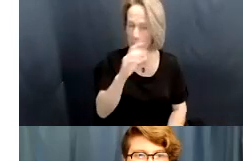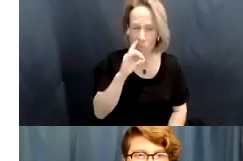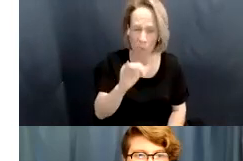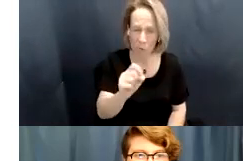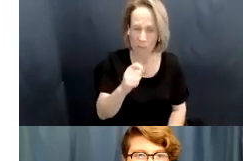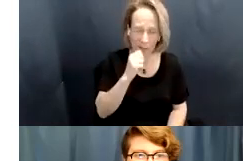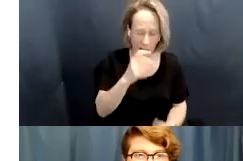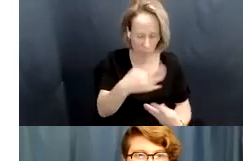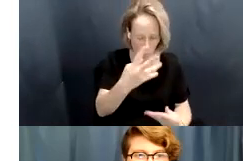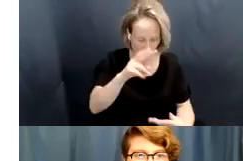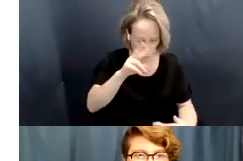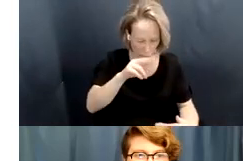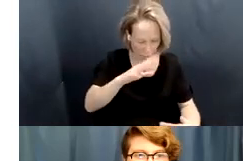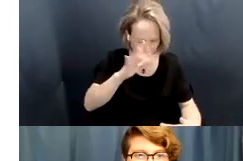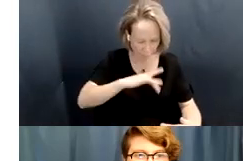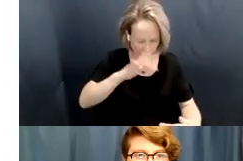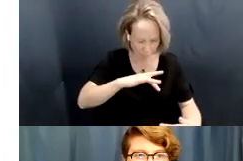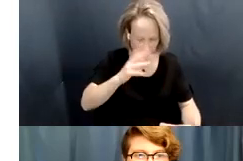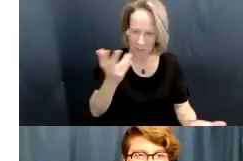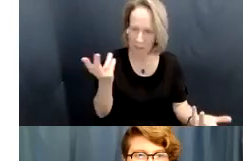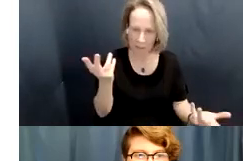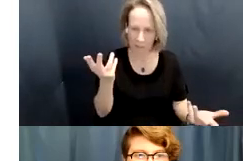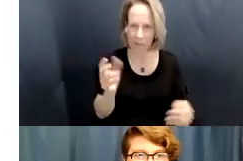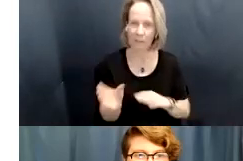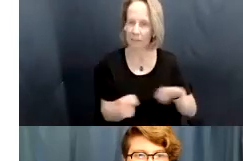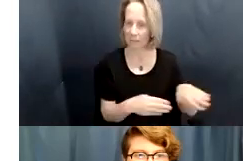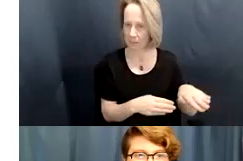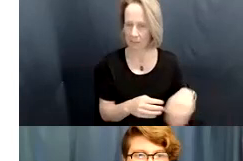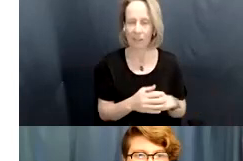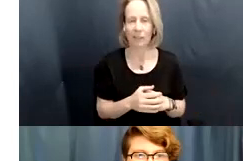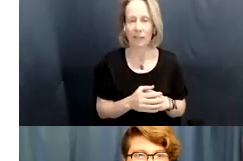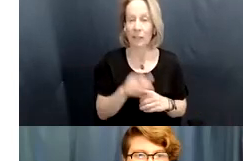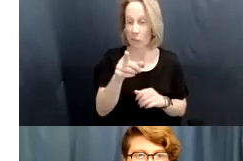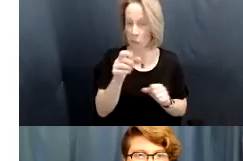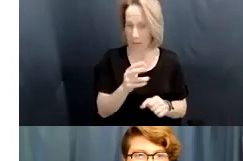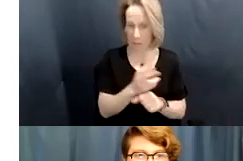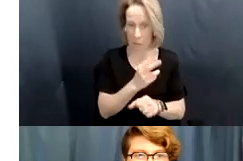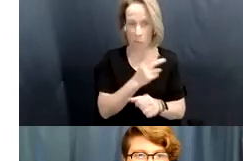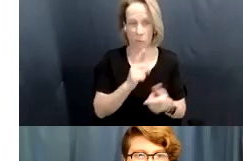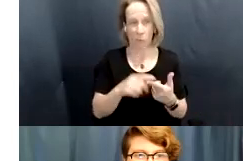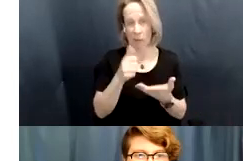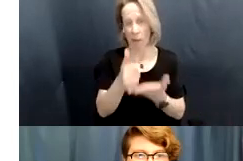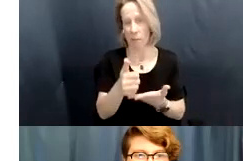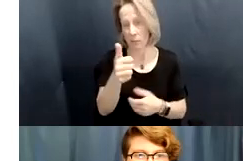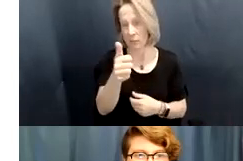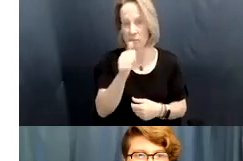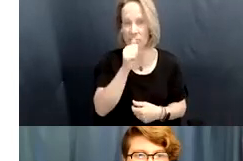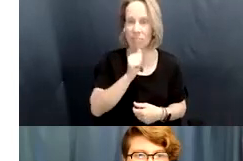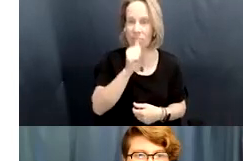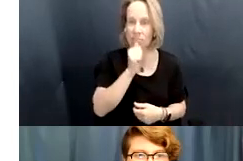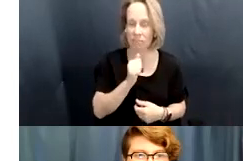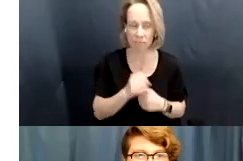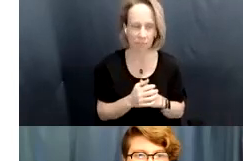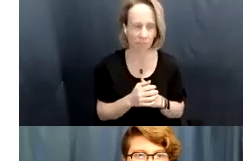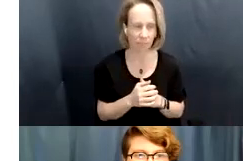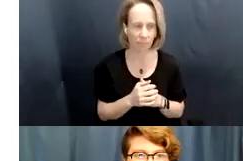that I needed. Take inventory of what activities you can use to cope. Again, this is going to be different